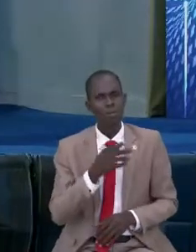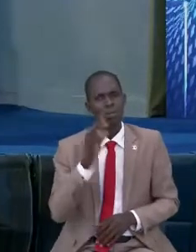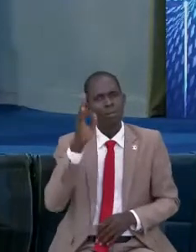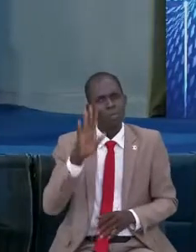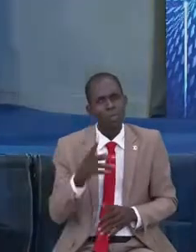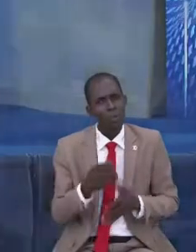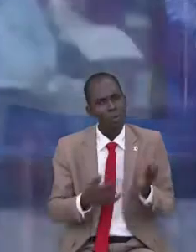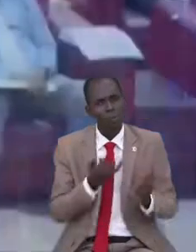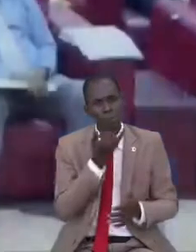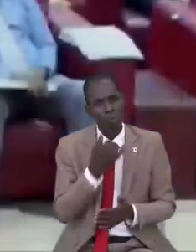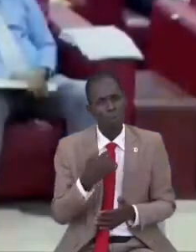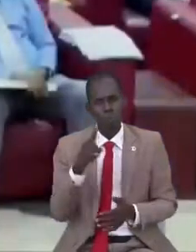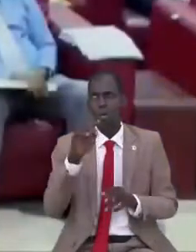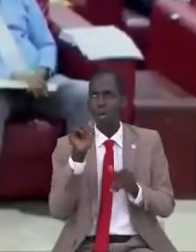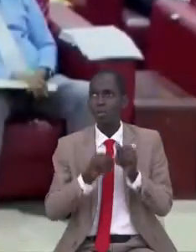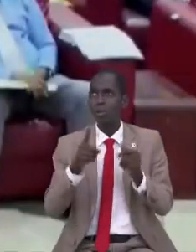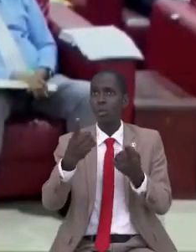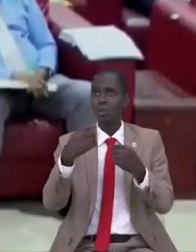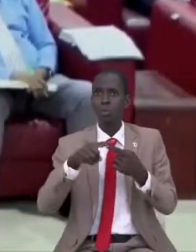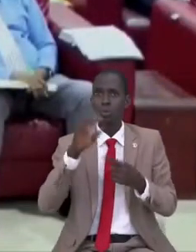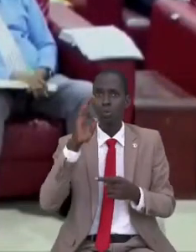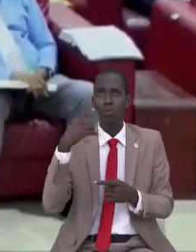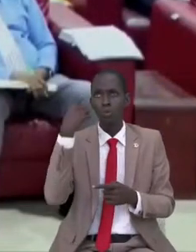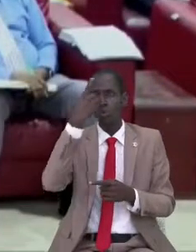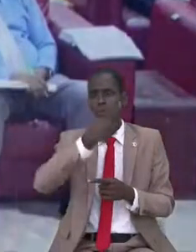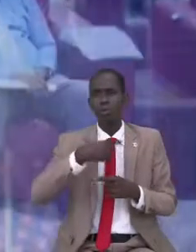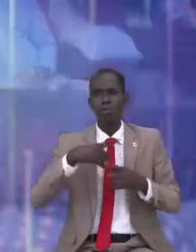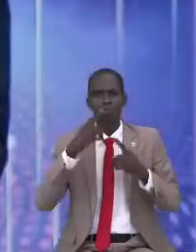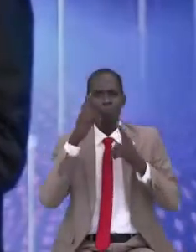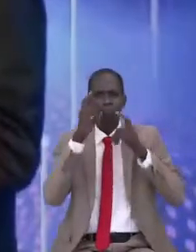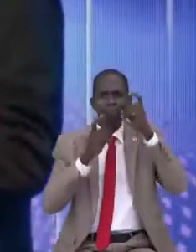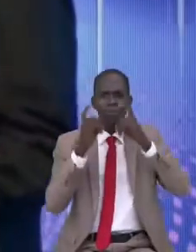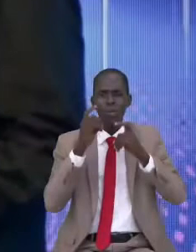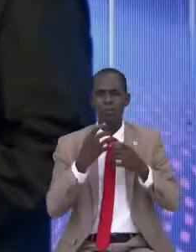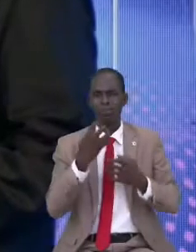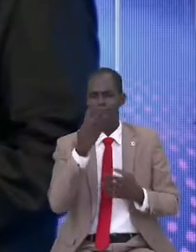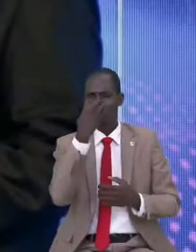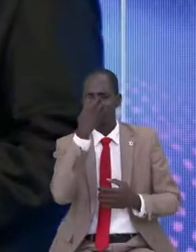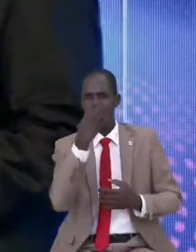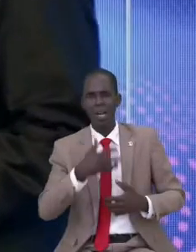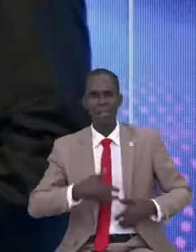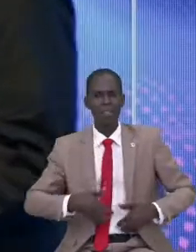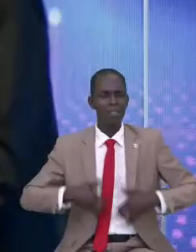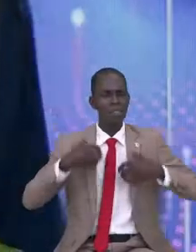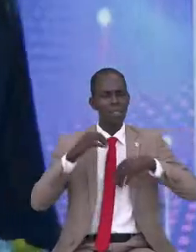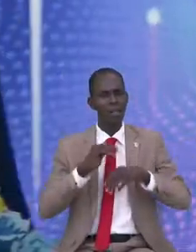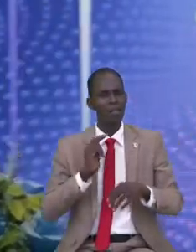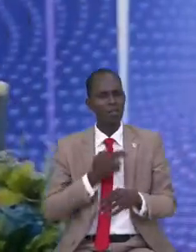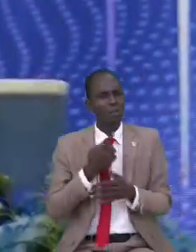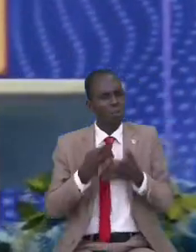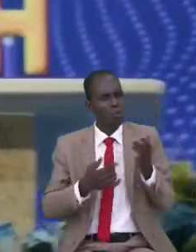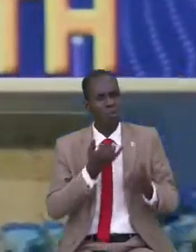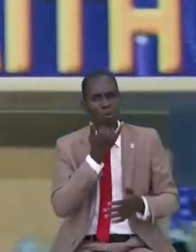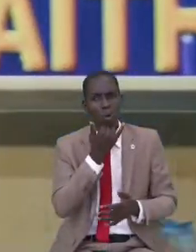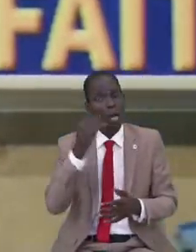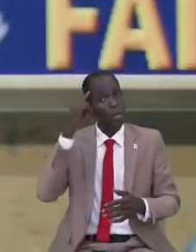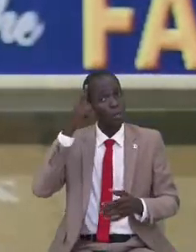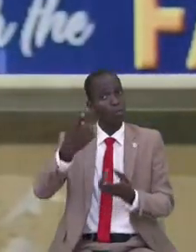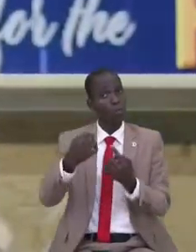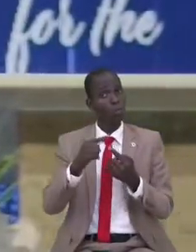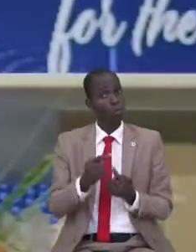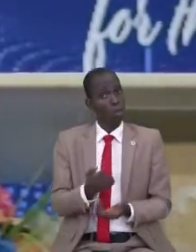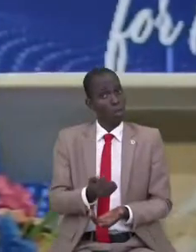look angry. Every time he comes, it looks like, you know, he's frowning at us. I thought you came to